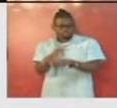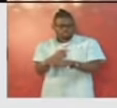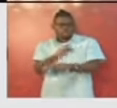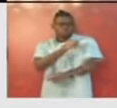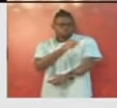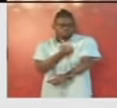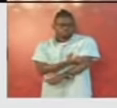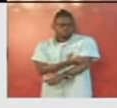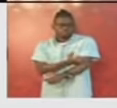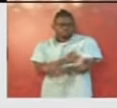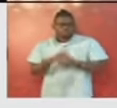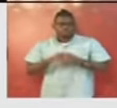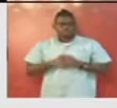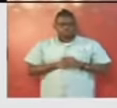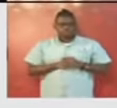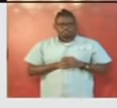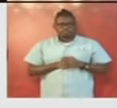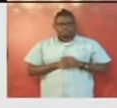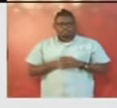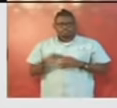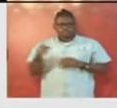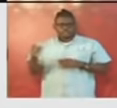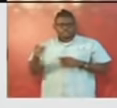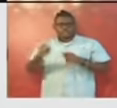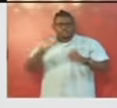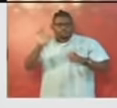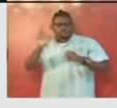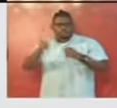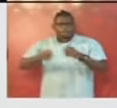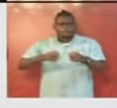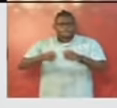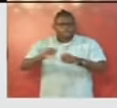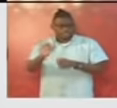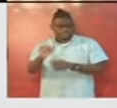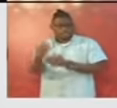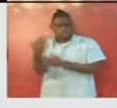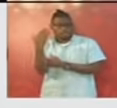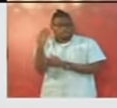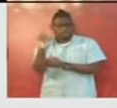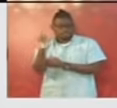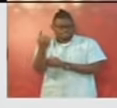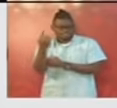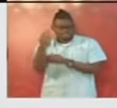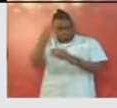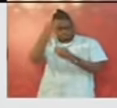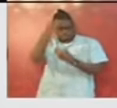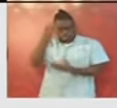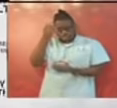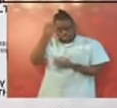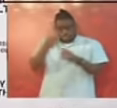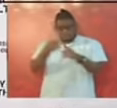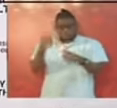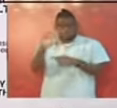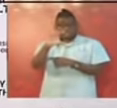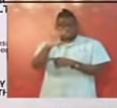Ministry of Health, your moderator this morning. We begin with the clinical update from Dr. Parisram.